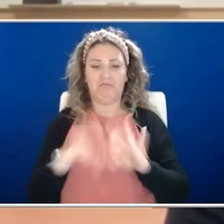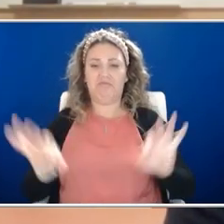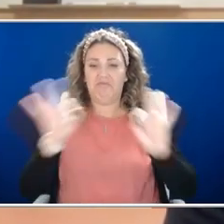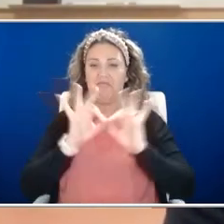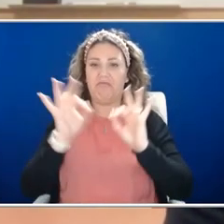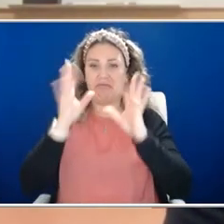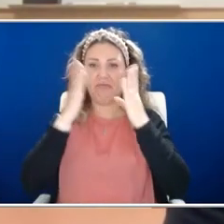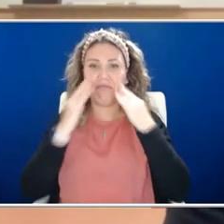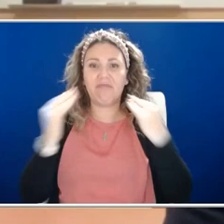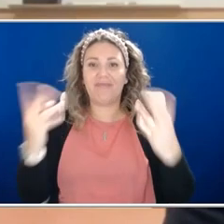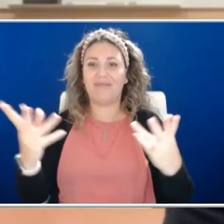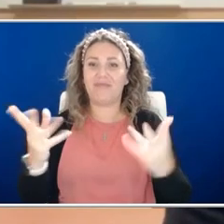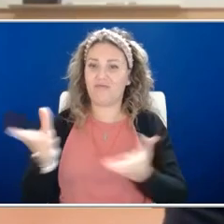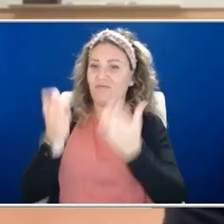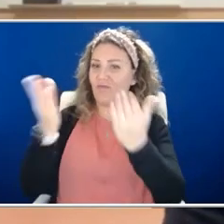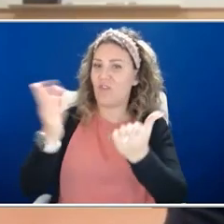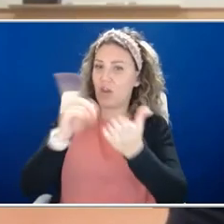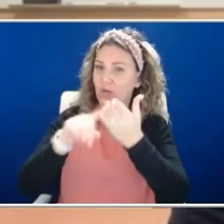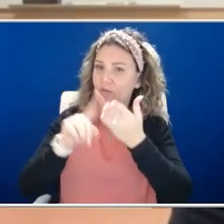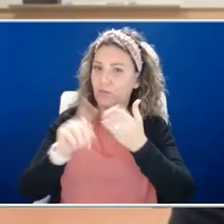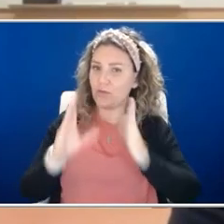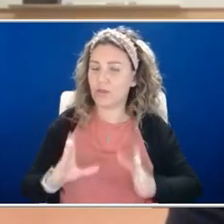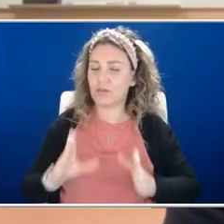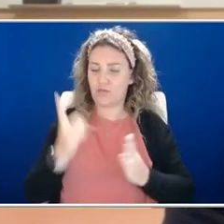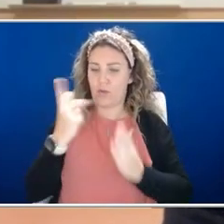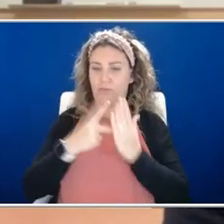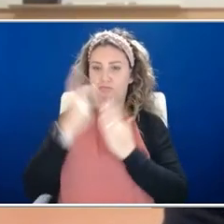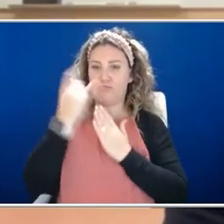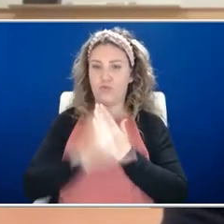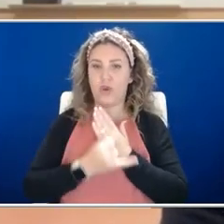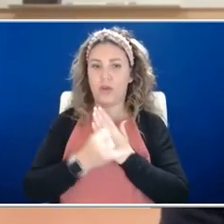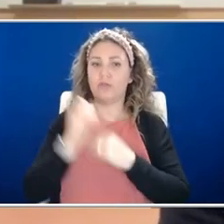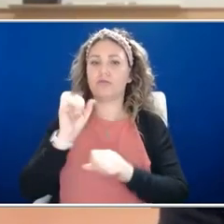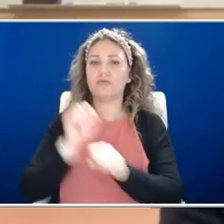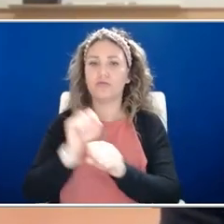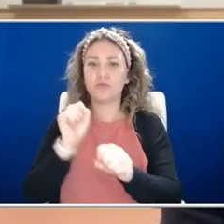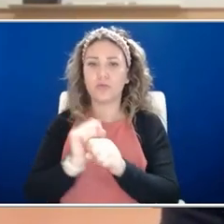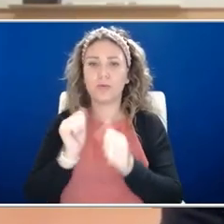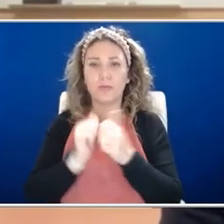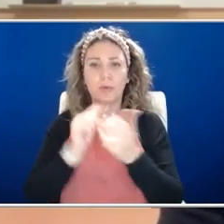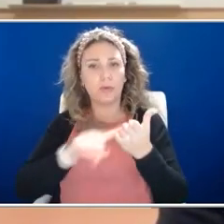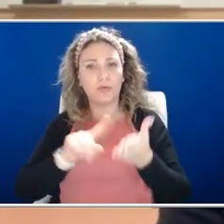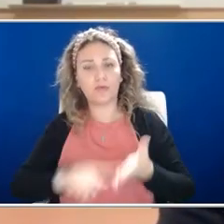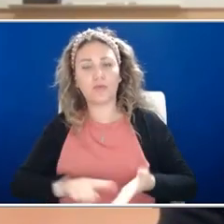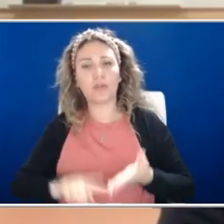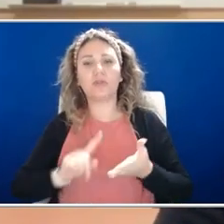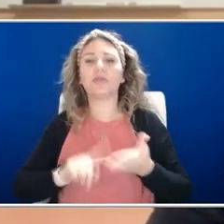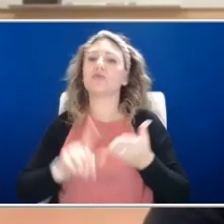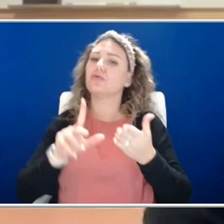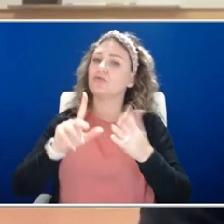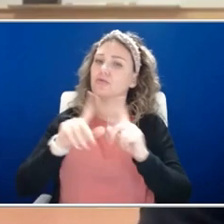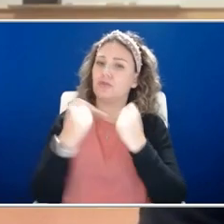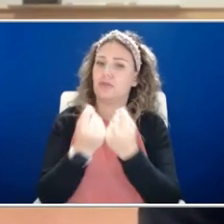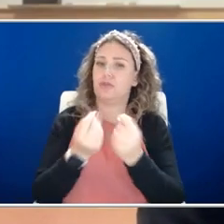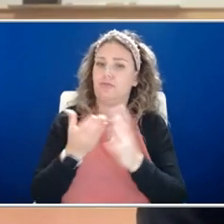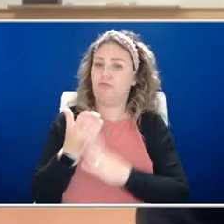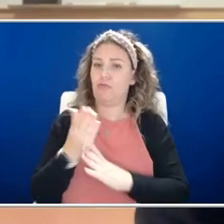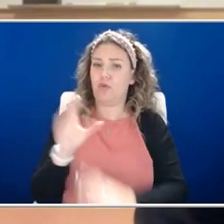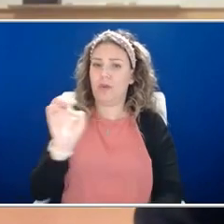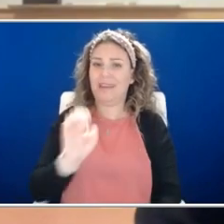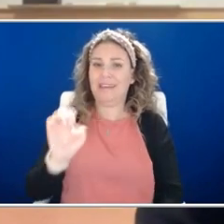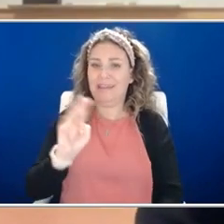now provide to our researchers. So one of the projects we're working on actually with our research informatics team is, you know, through our